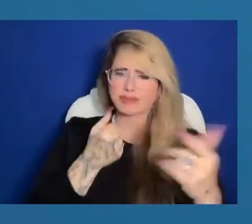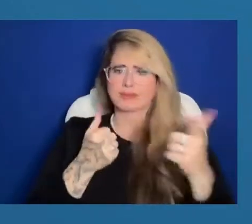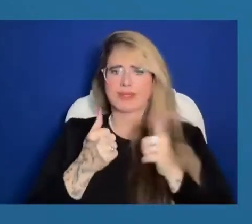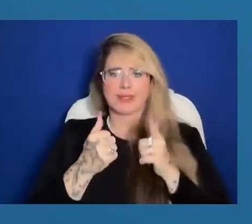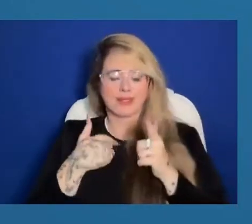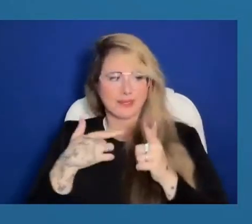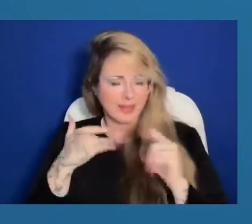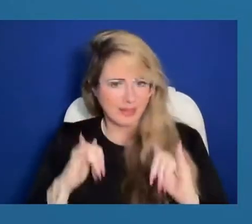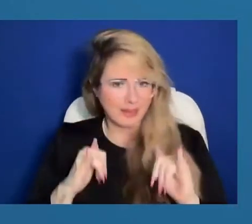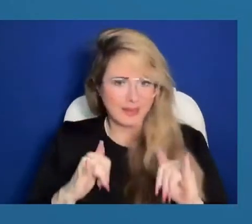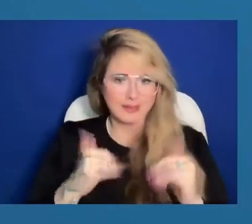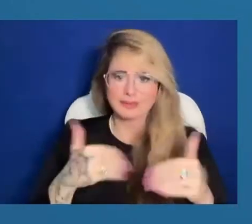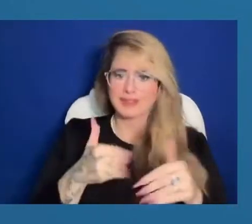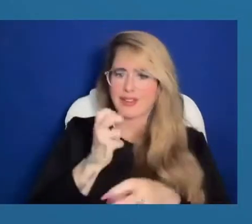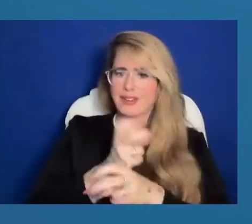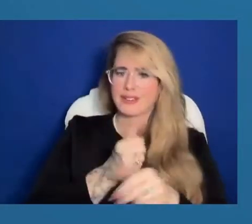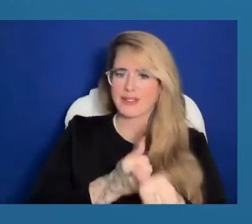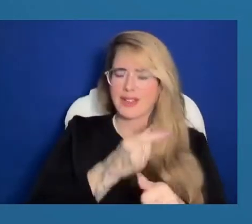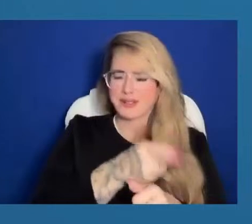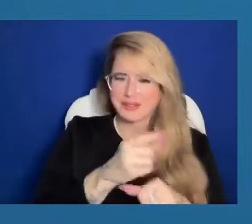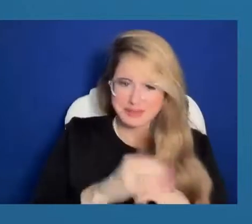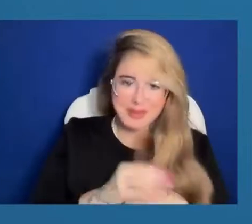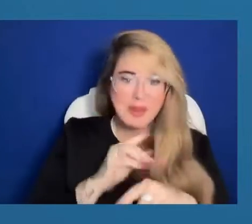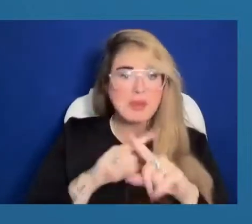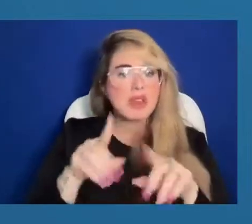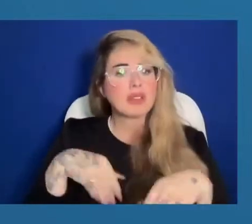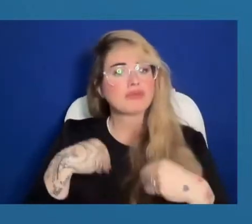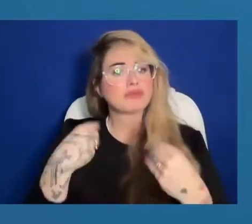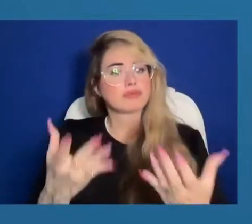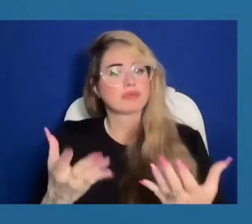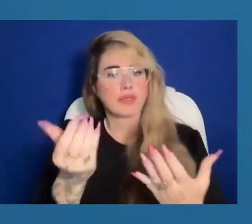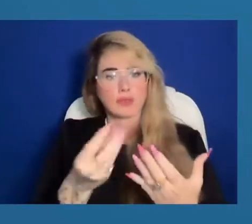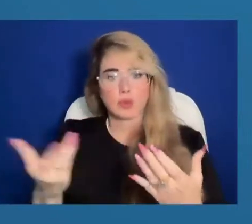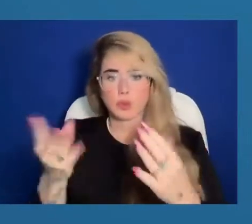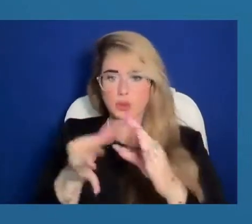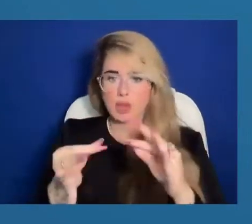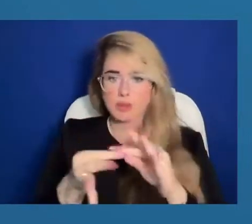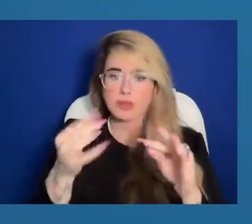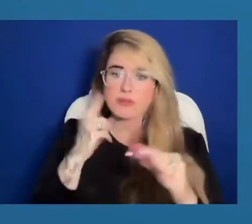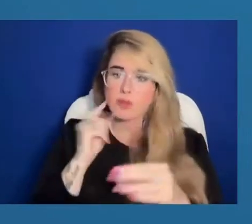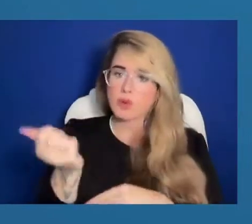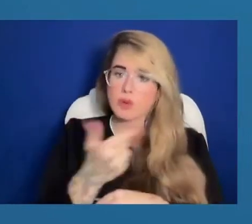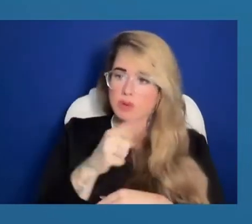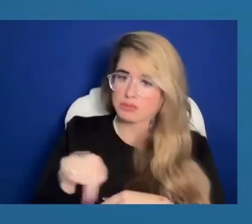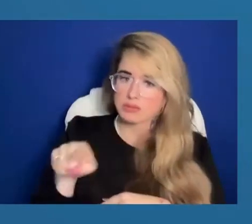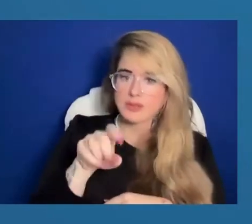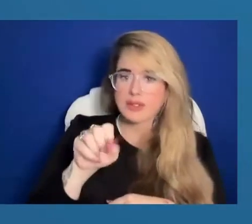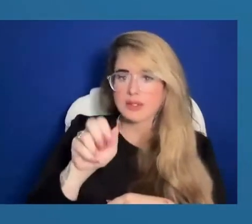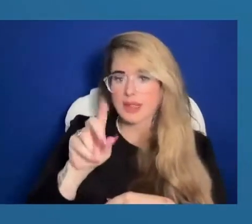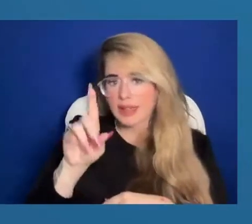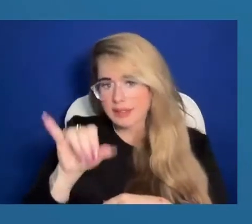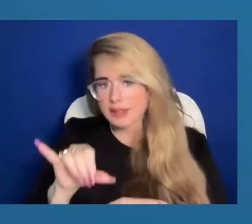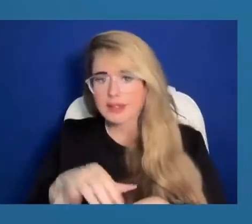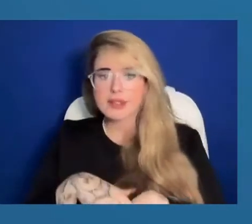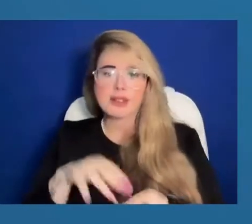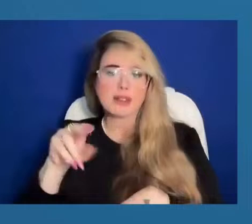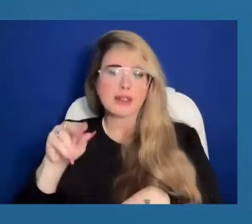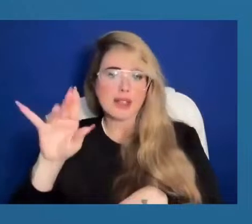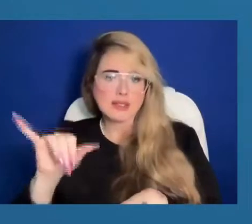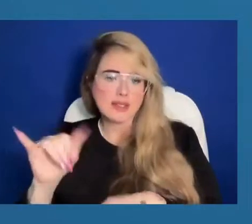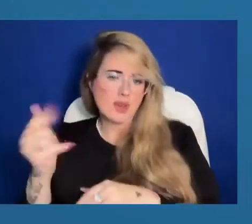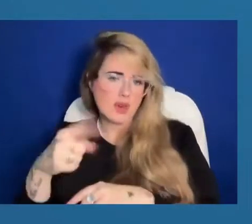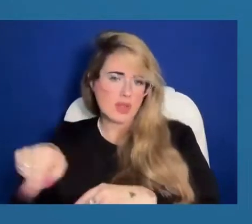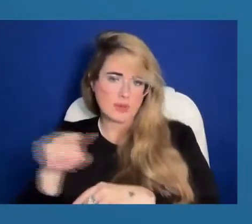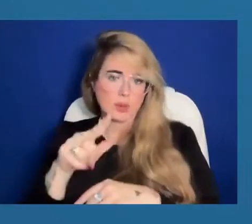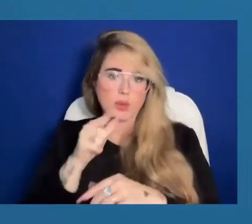me just provide a couple of comments, though, to all my friends, Sandy and Nancy and Doc and all of you